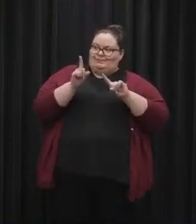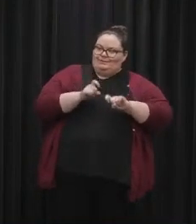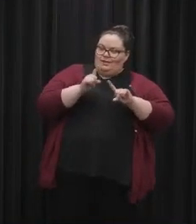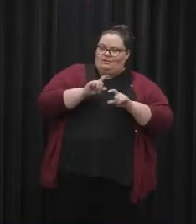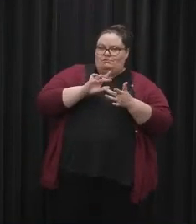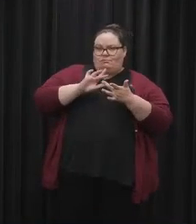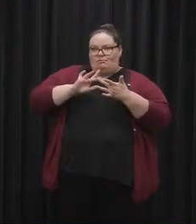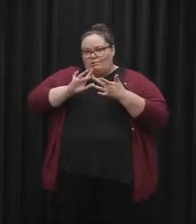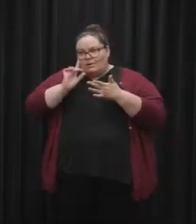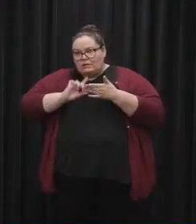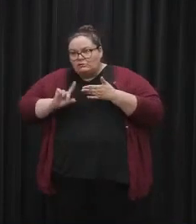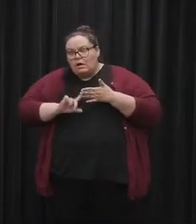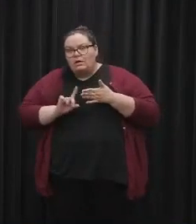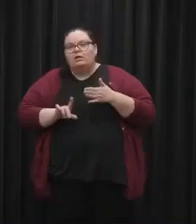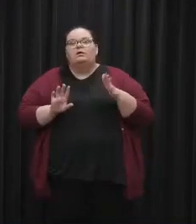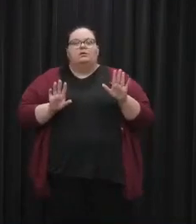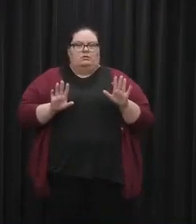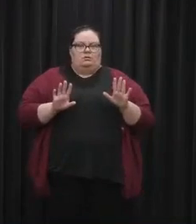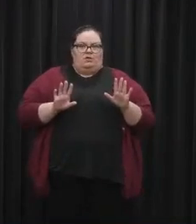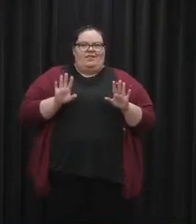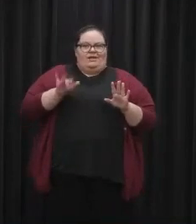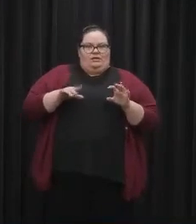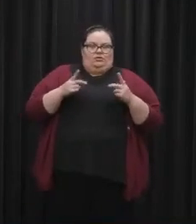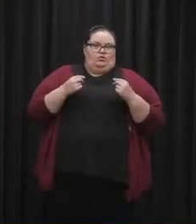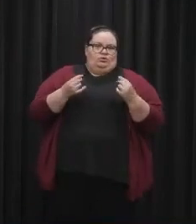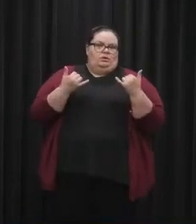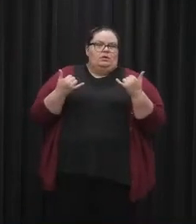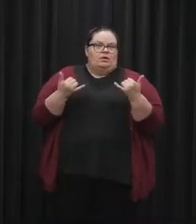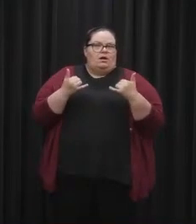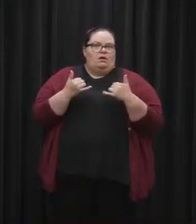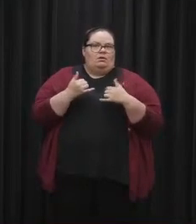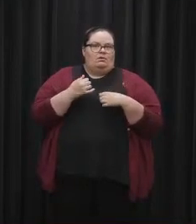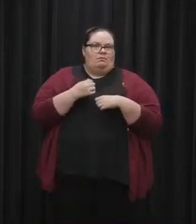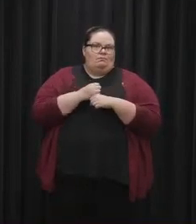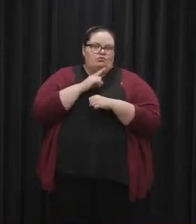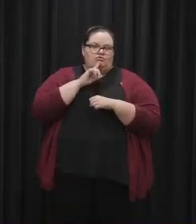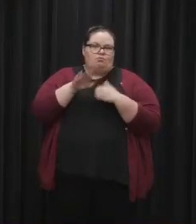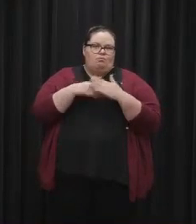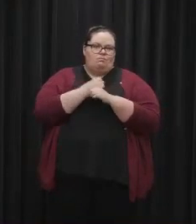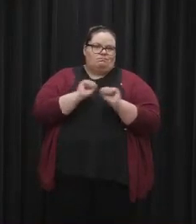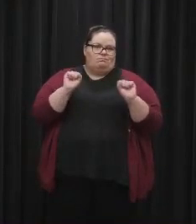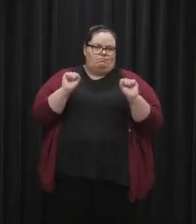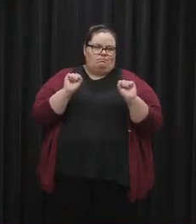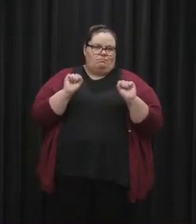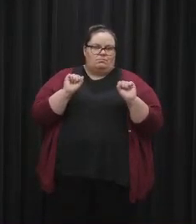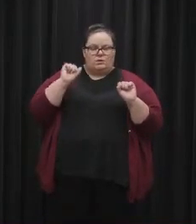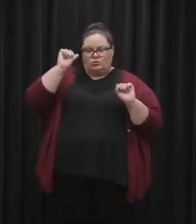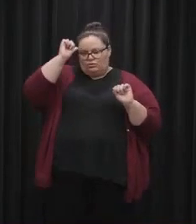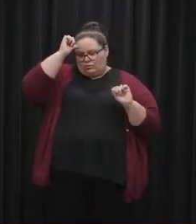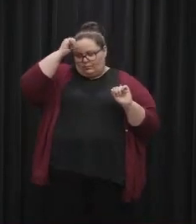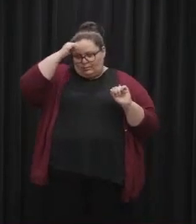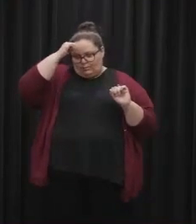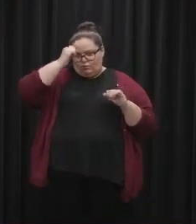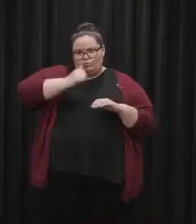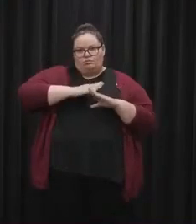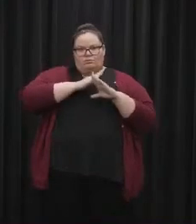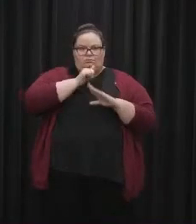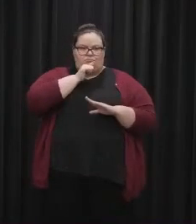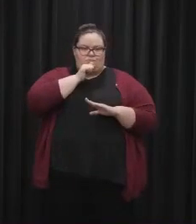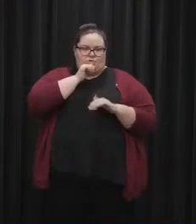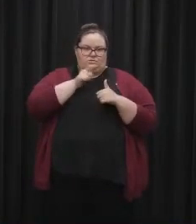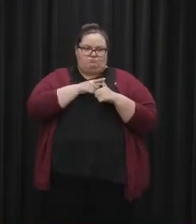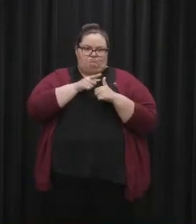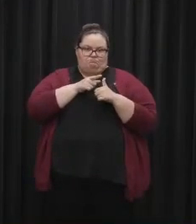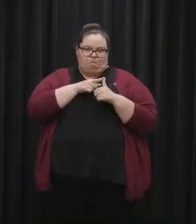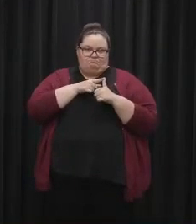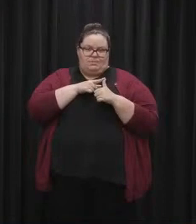trying to do contact tracing, that's the work that's going on to make sure that we're all kept safe. But we need to remember that, again, that we're protecting the privacy of